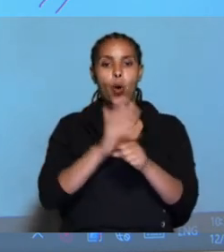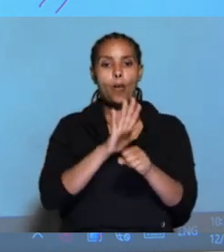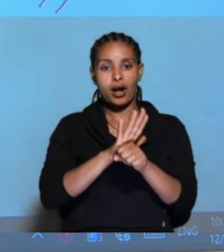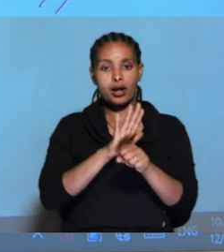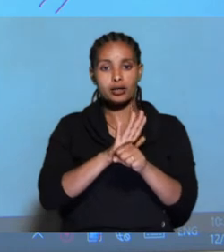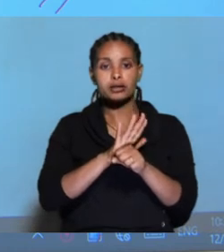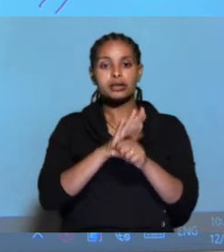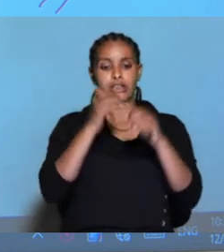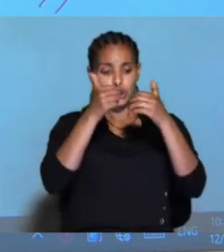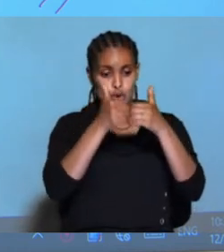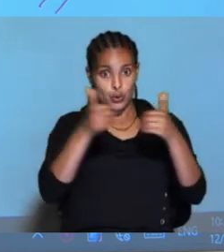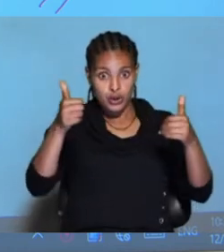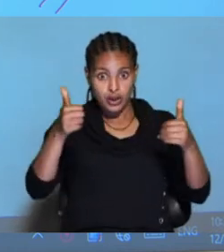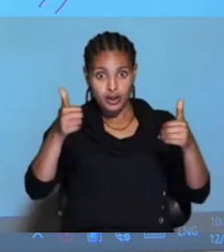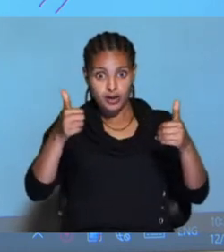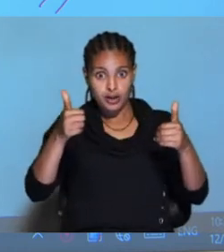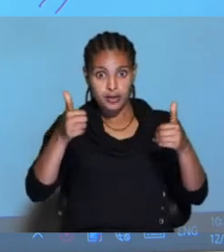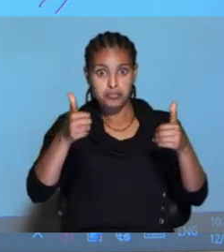completely dissociates.